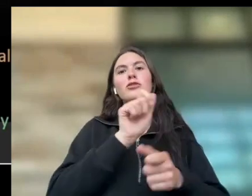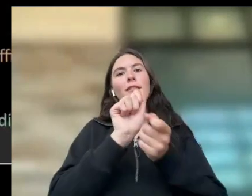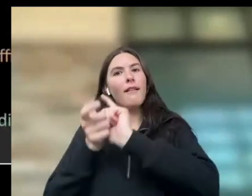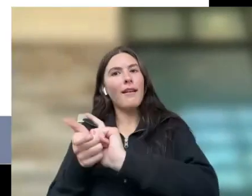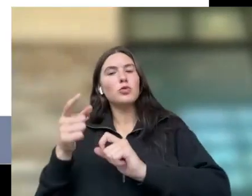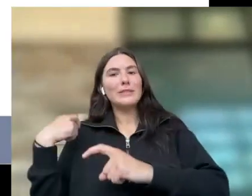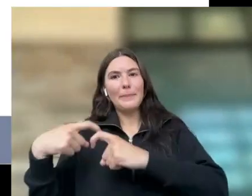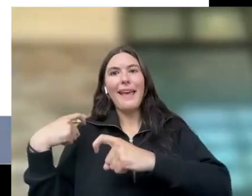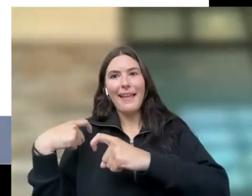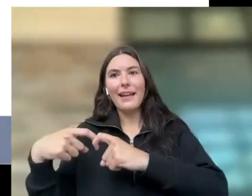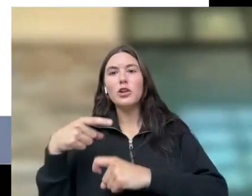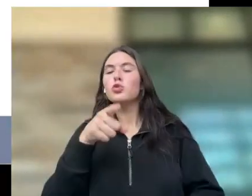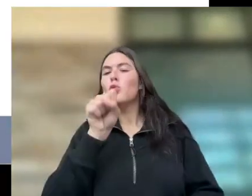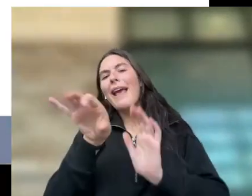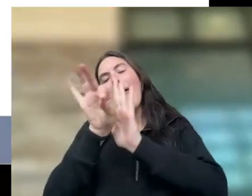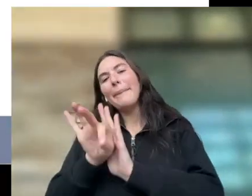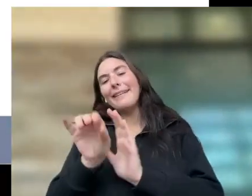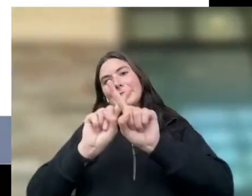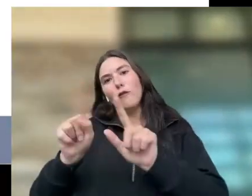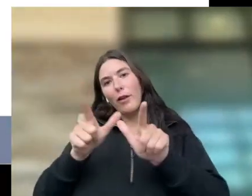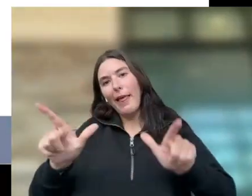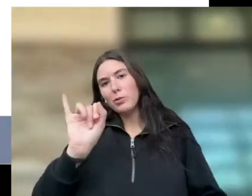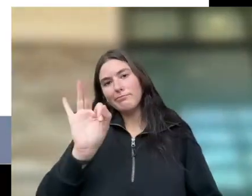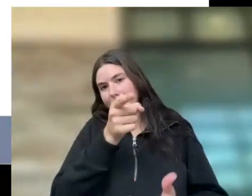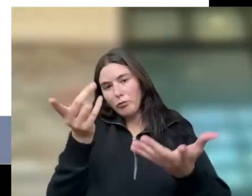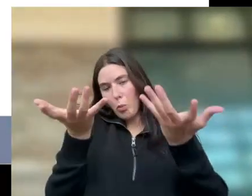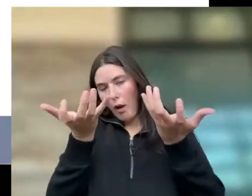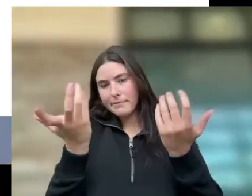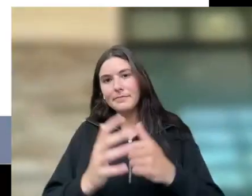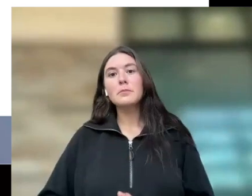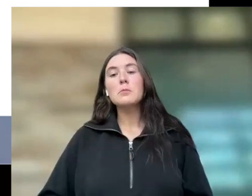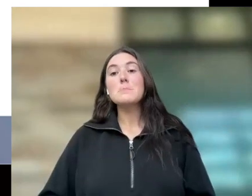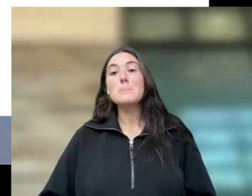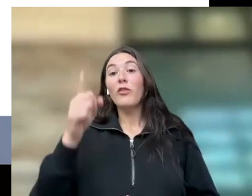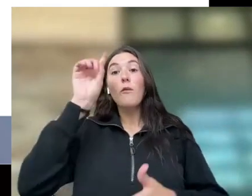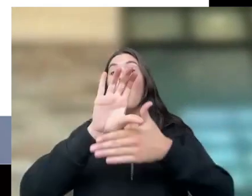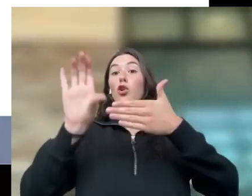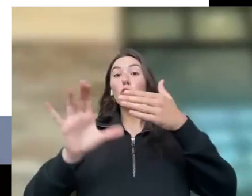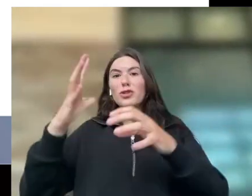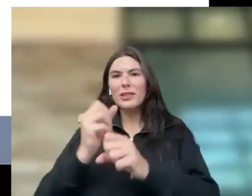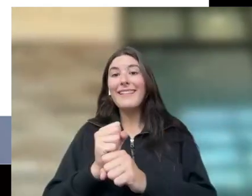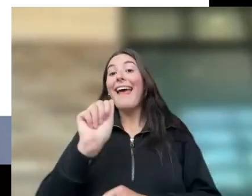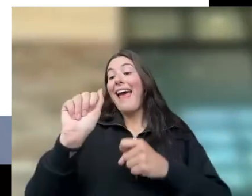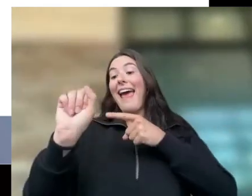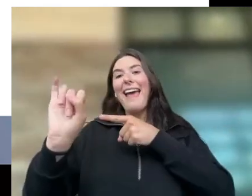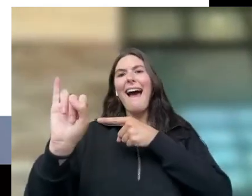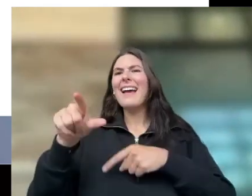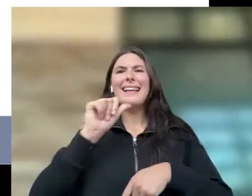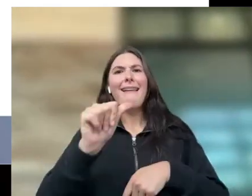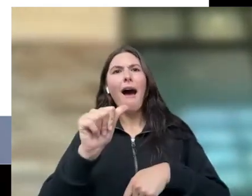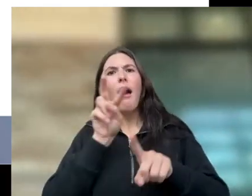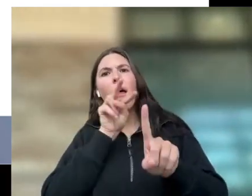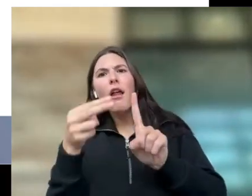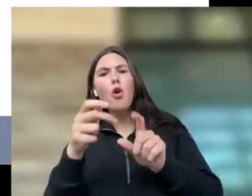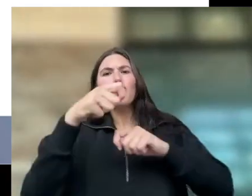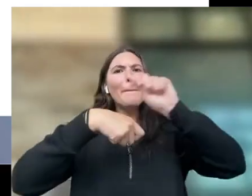there. Of course, you can pick Are other languages. So, for conclusions, remember that AI should not be seen as a replacement, but as